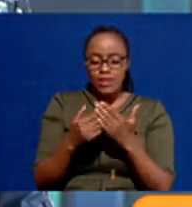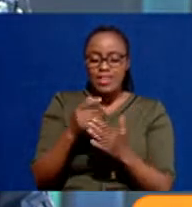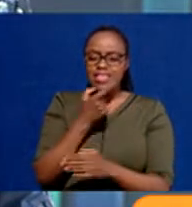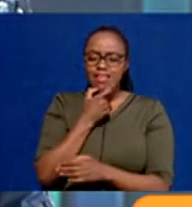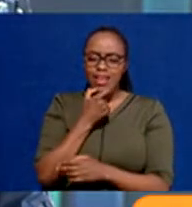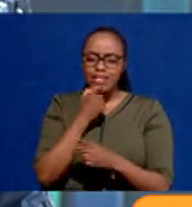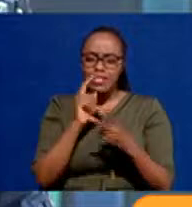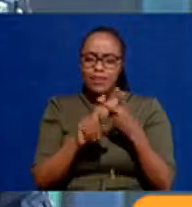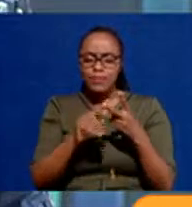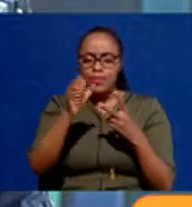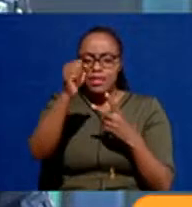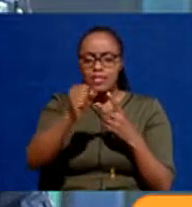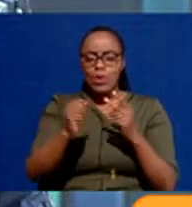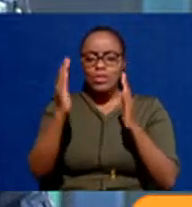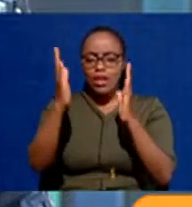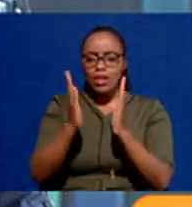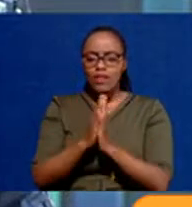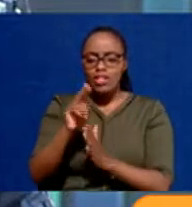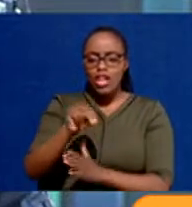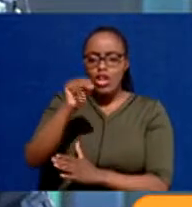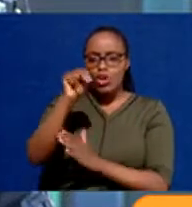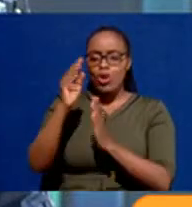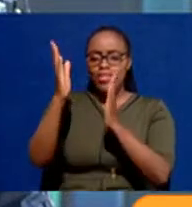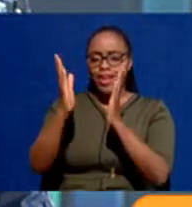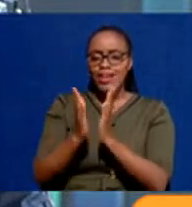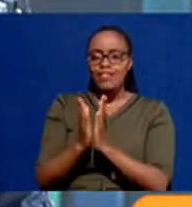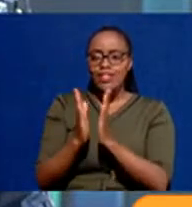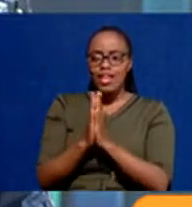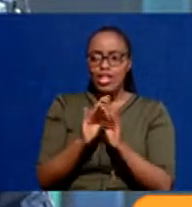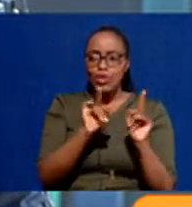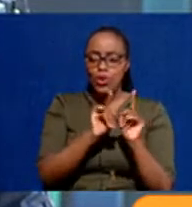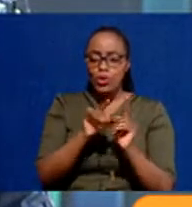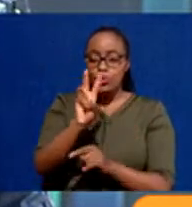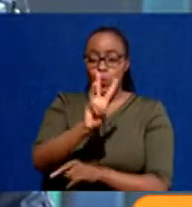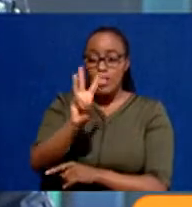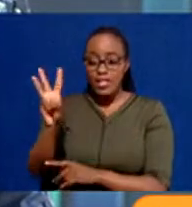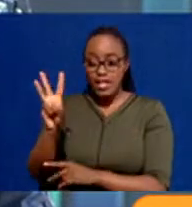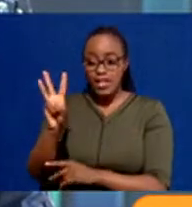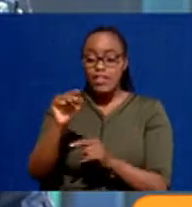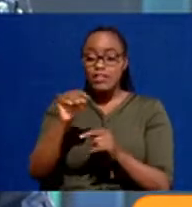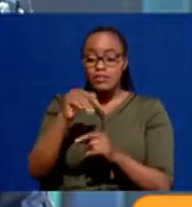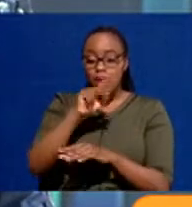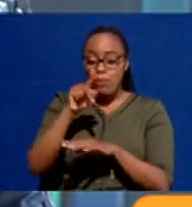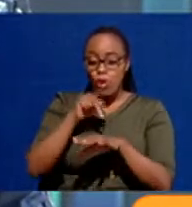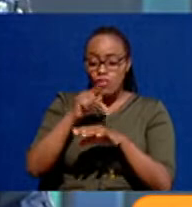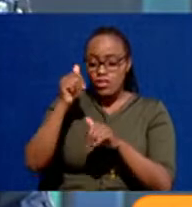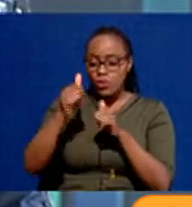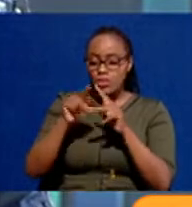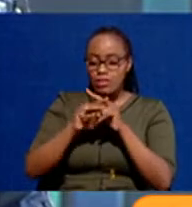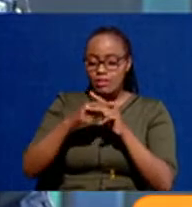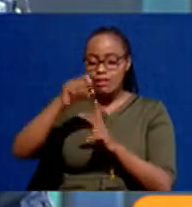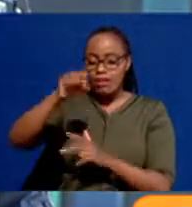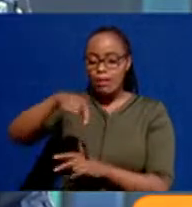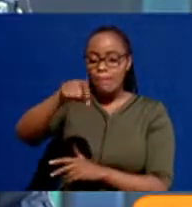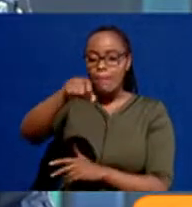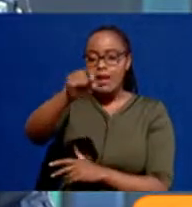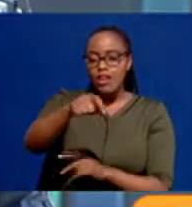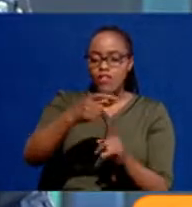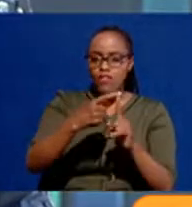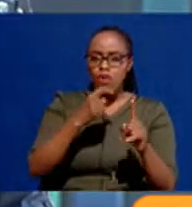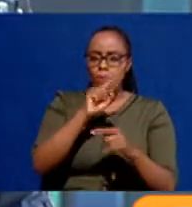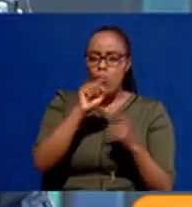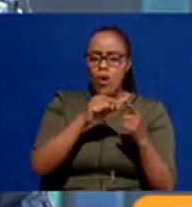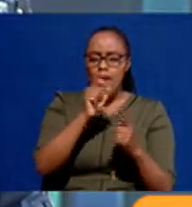Nyanza, South Rift, North Rift, and Western province, who started planting from